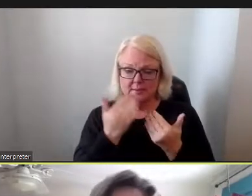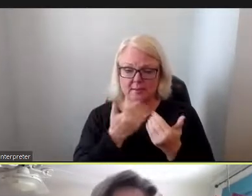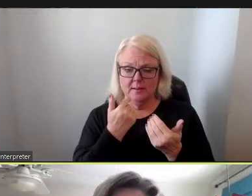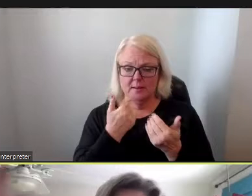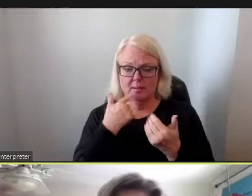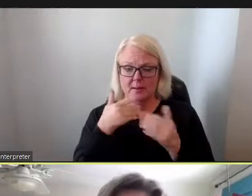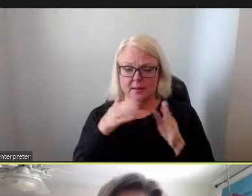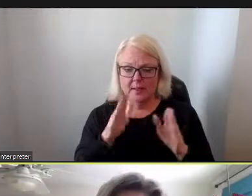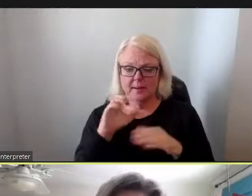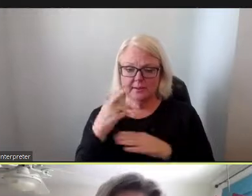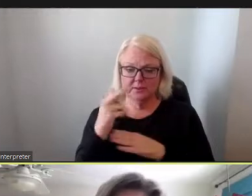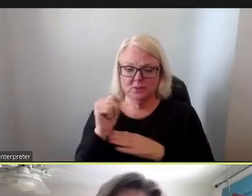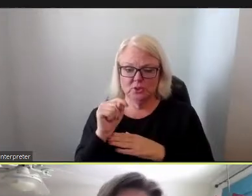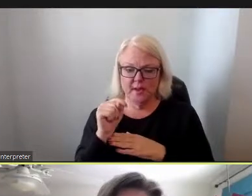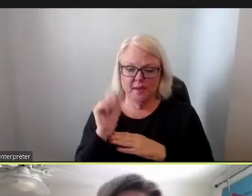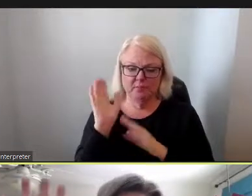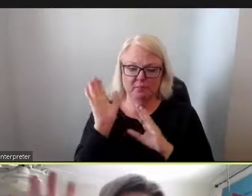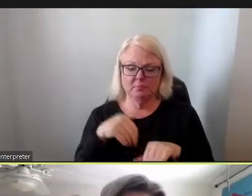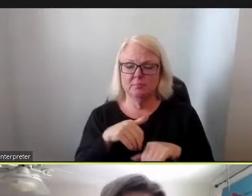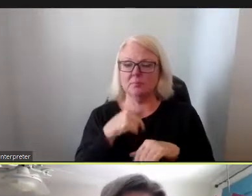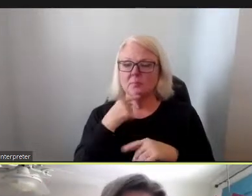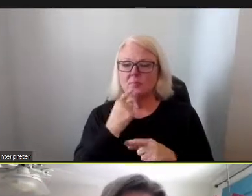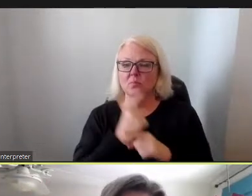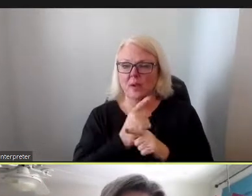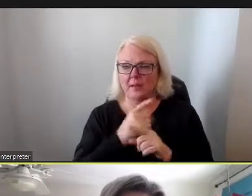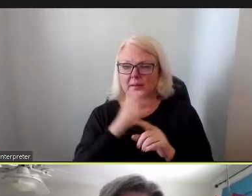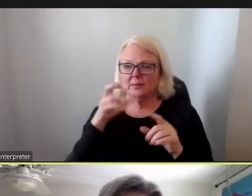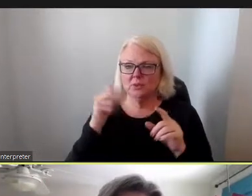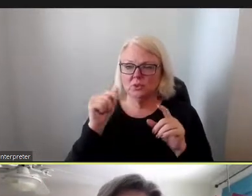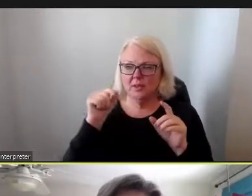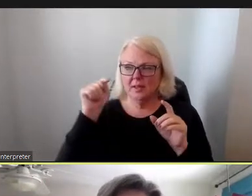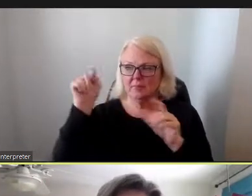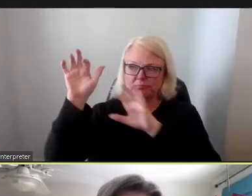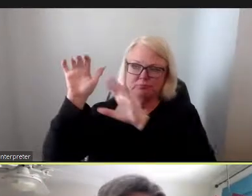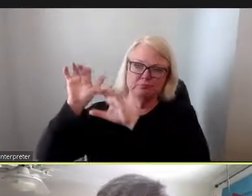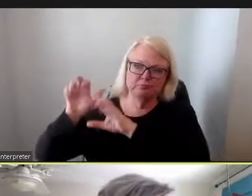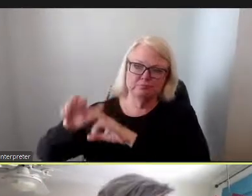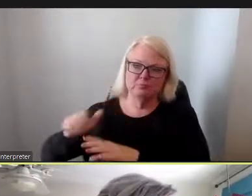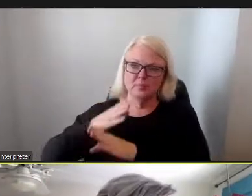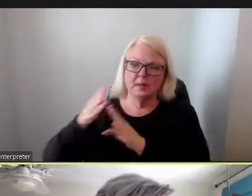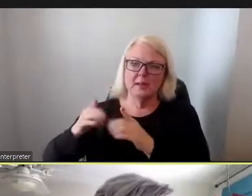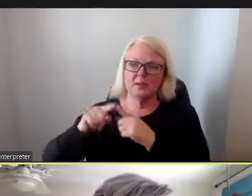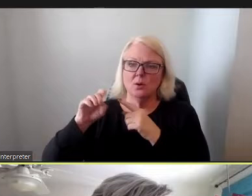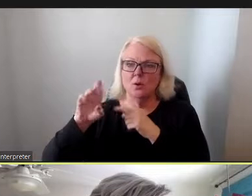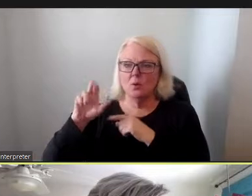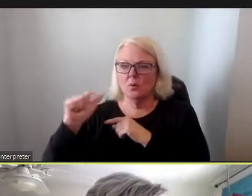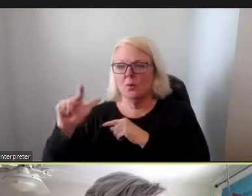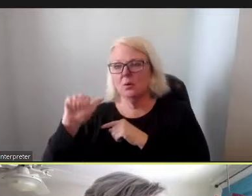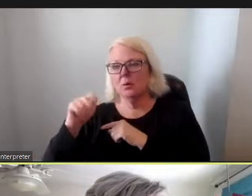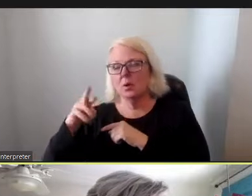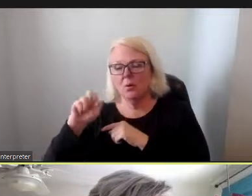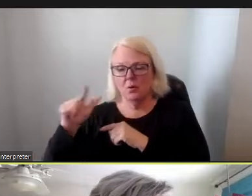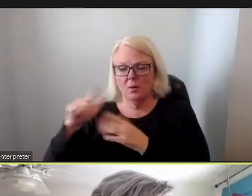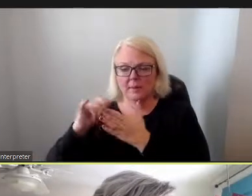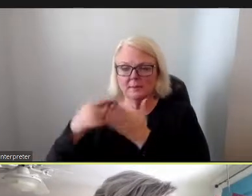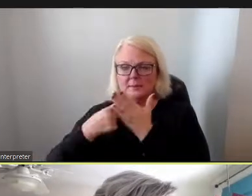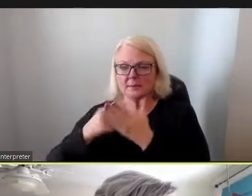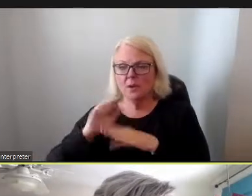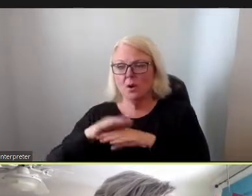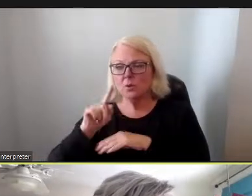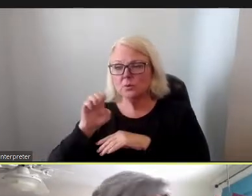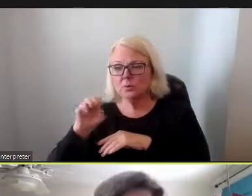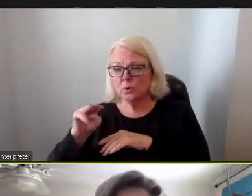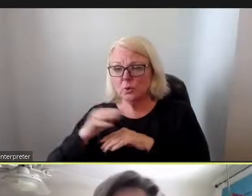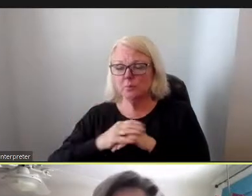let the chat flow by right next to the oral and aural discussion that we were having on Zoom and